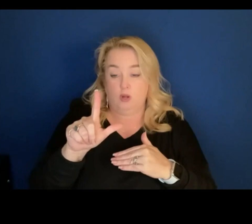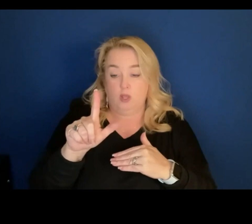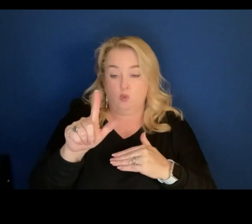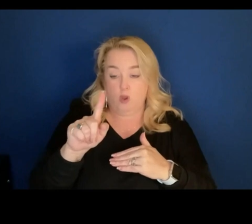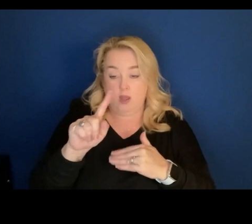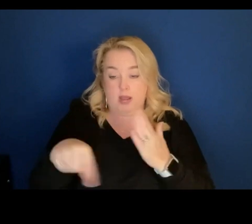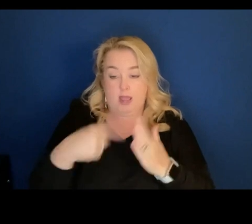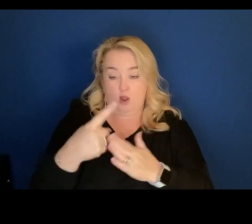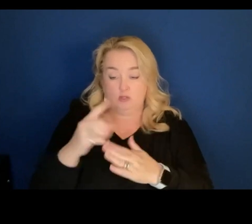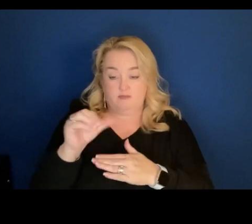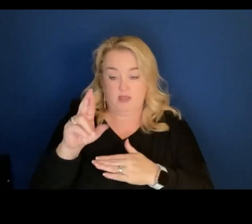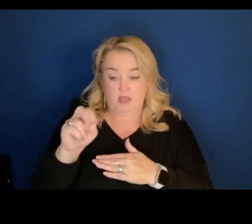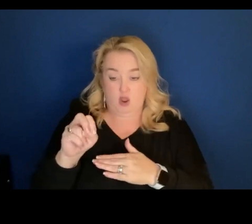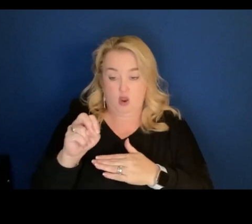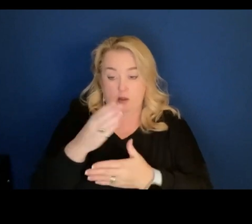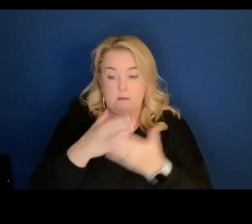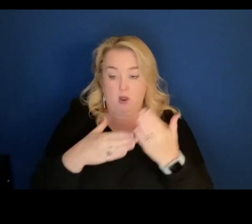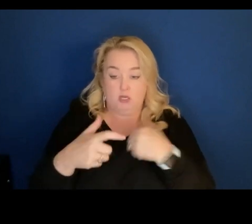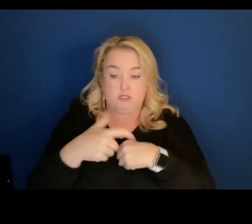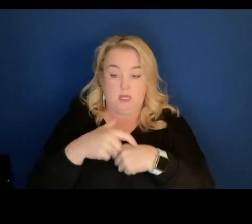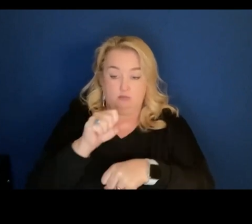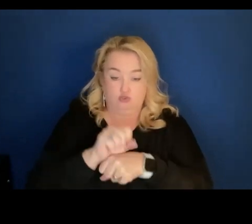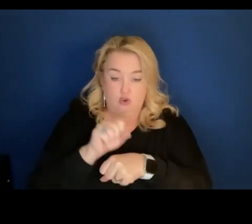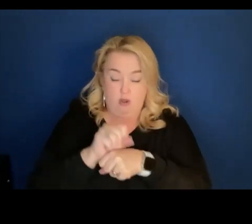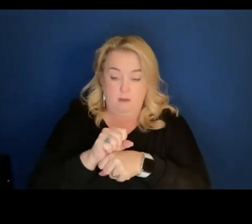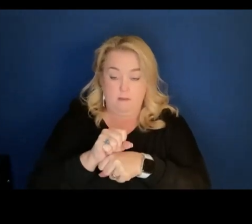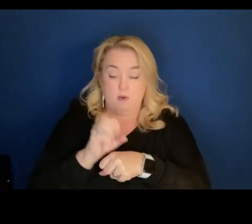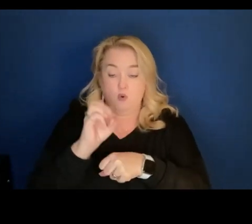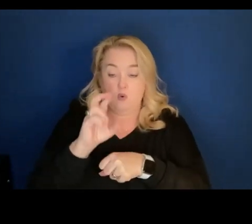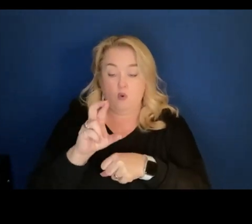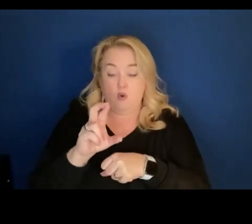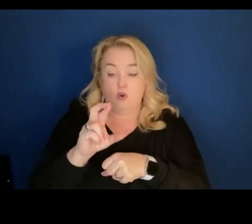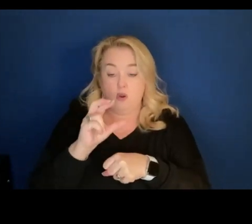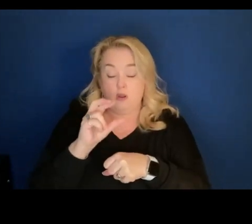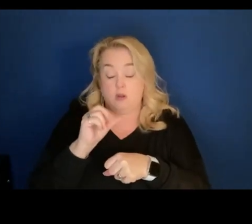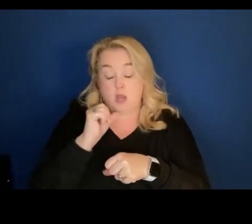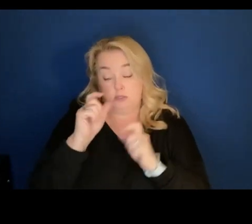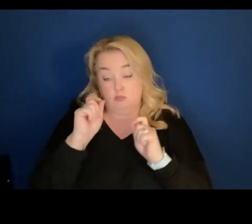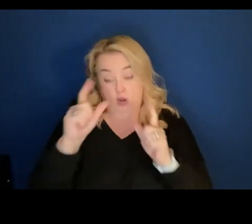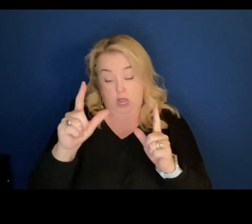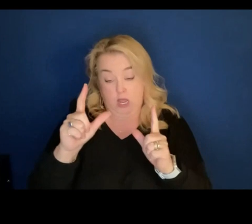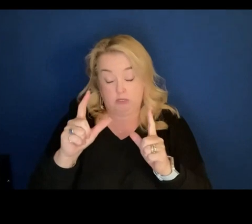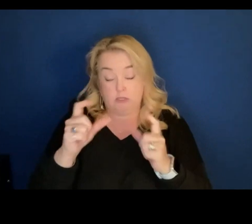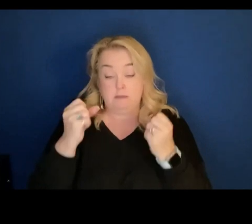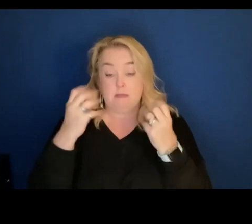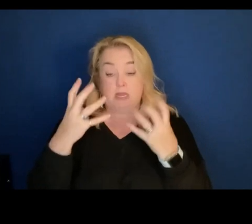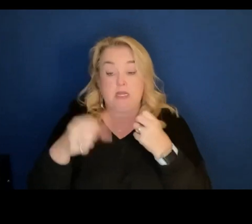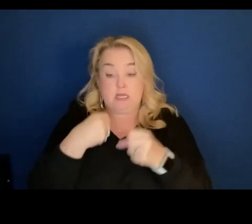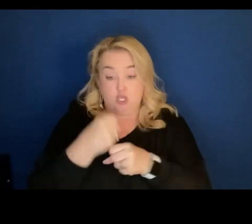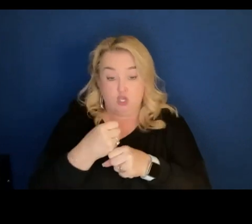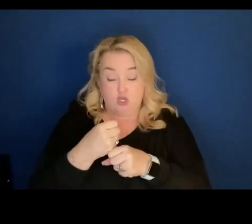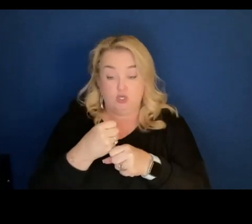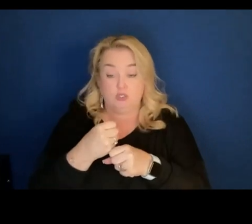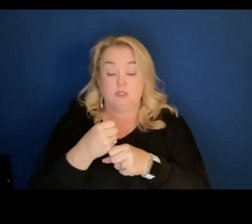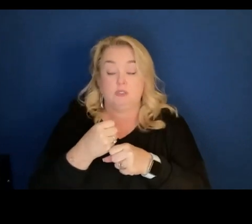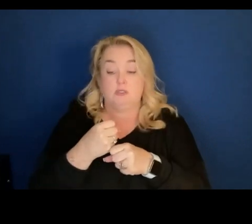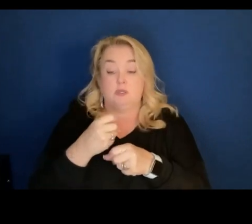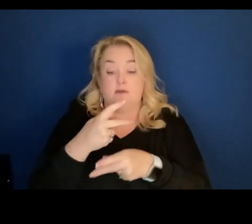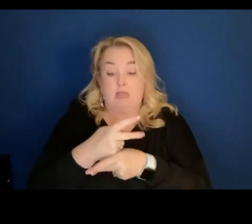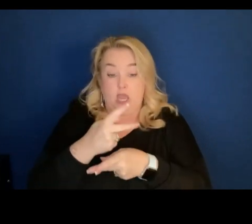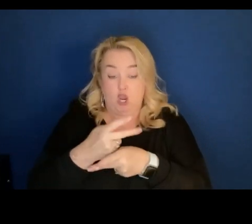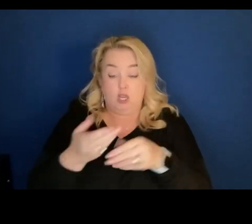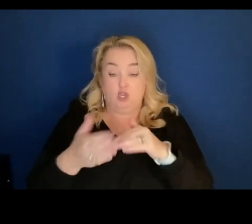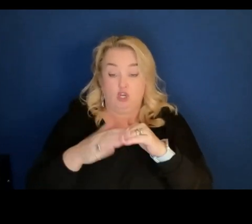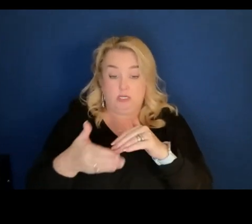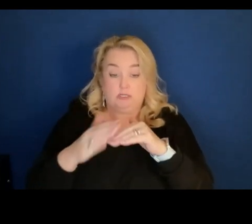the equivalent of a part-time job. And perhaps unsurprisingly, as the years of providing care increases, so